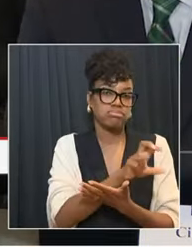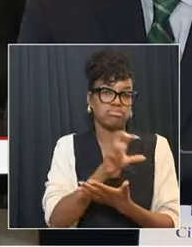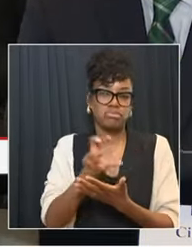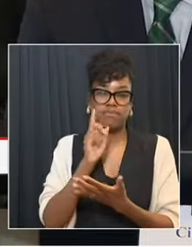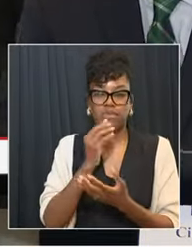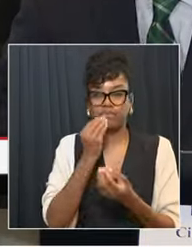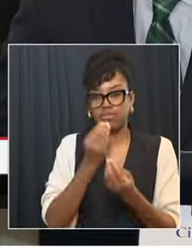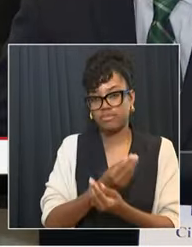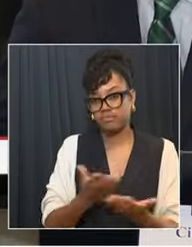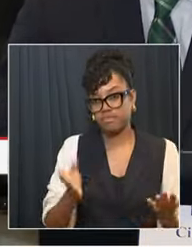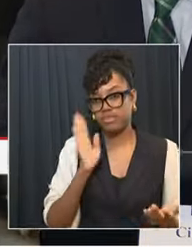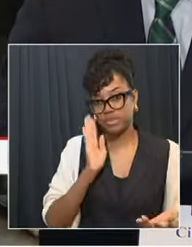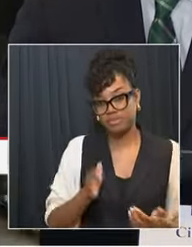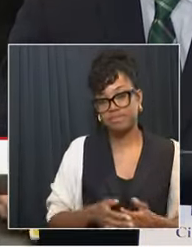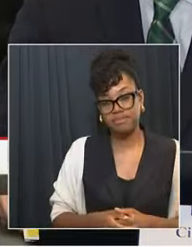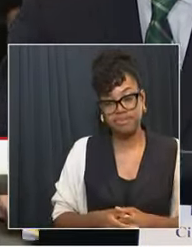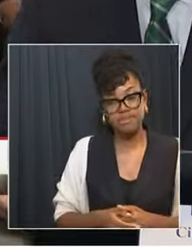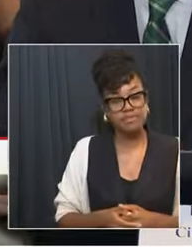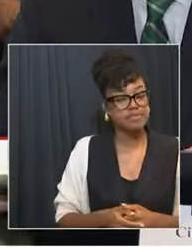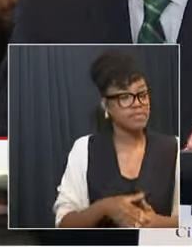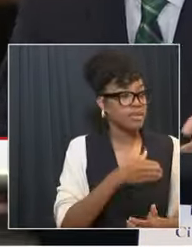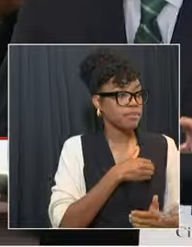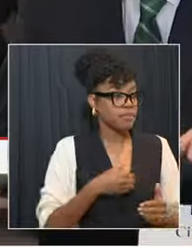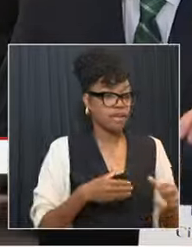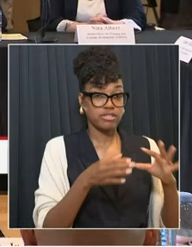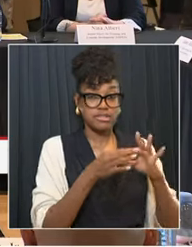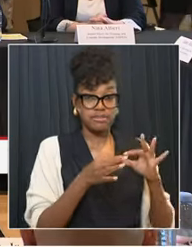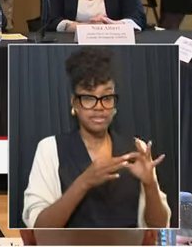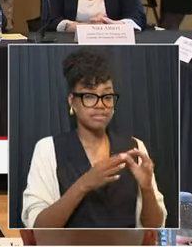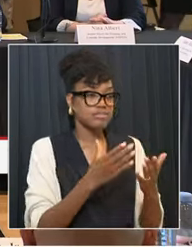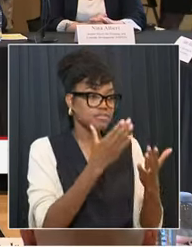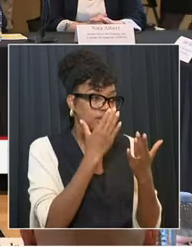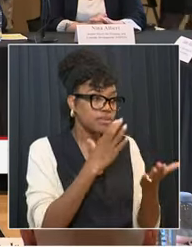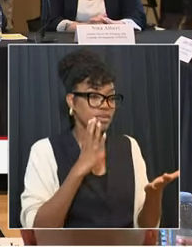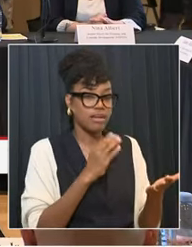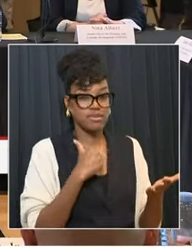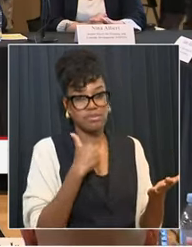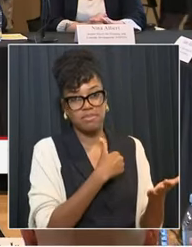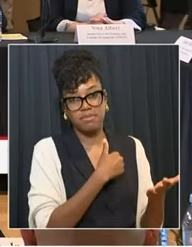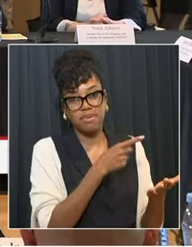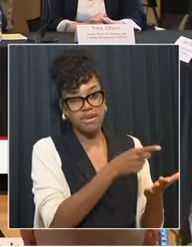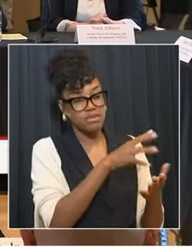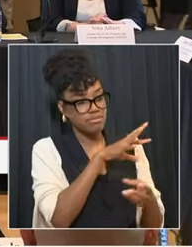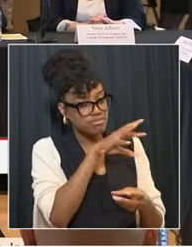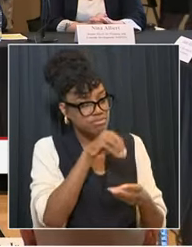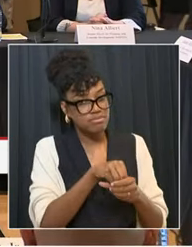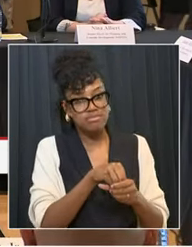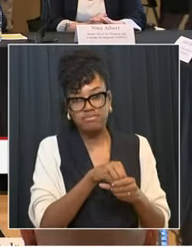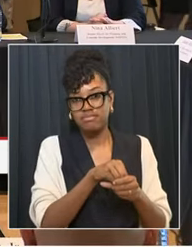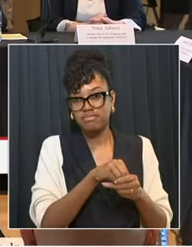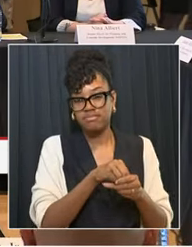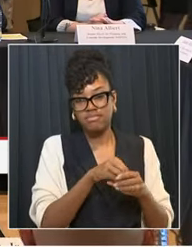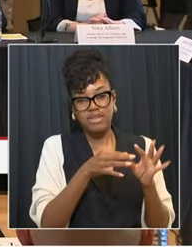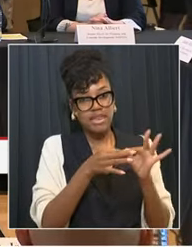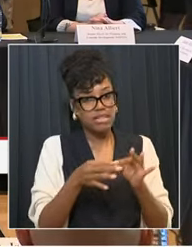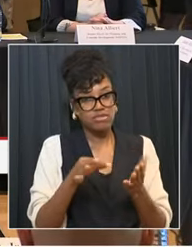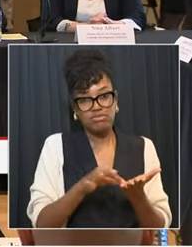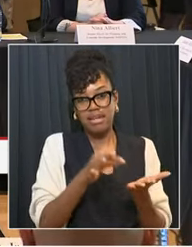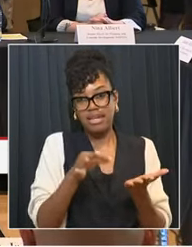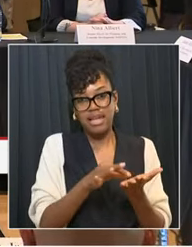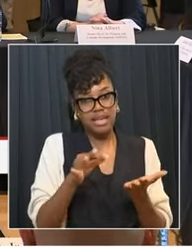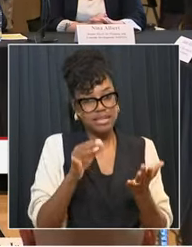And I want to thank you, Council Member, for being so engaged on the Medicaid